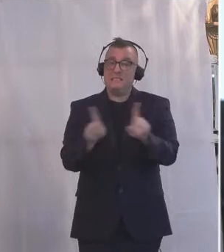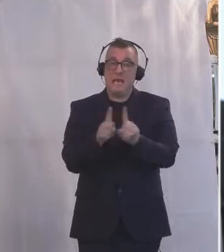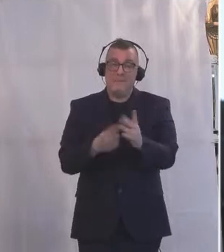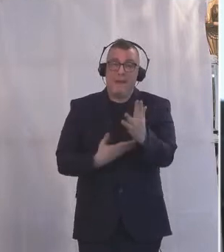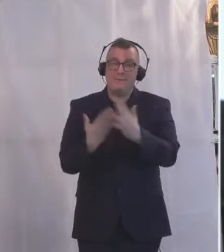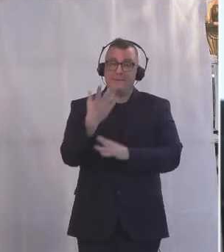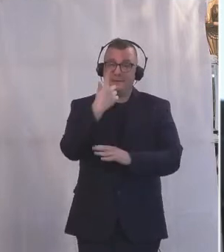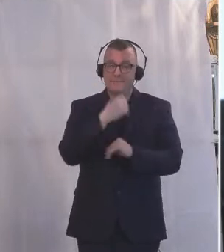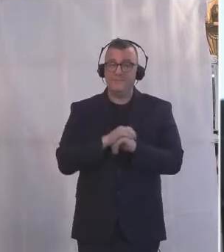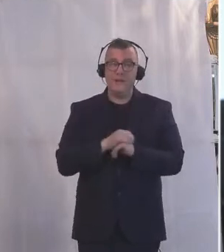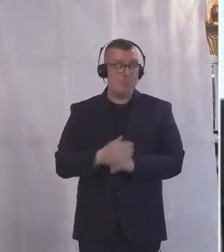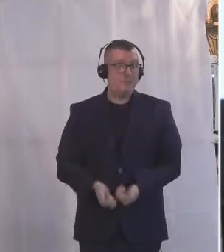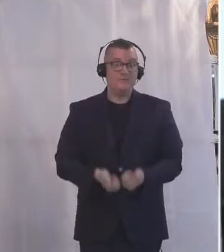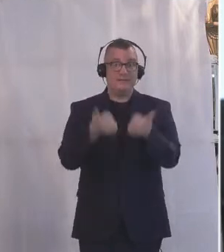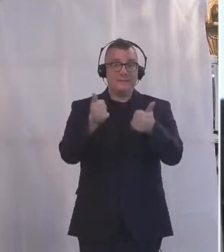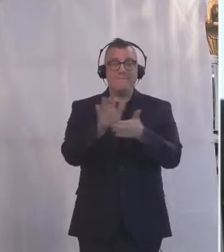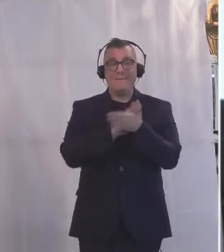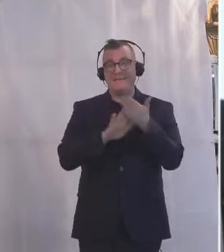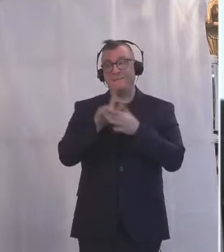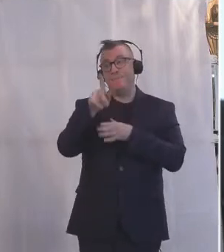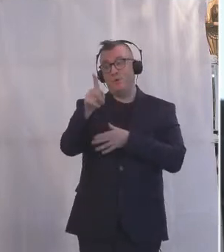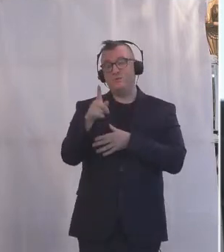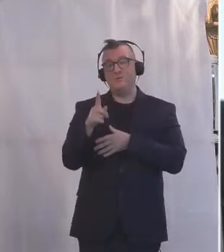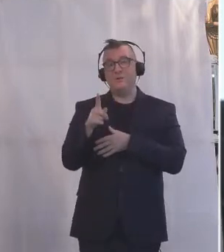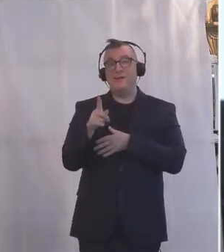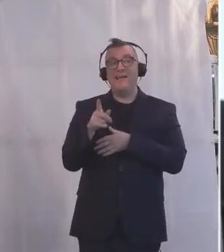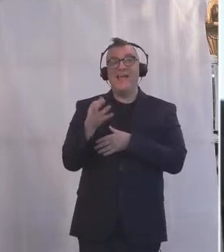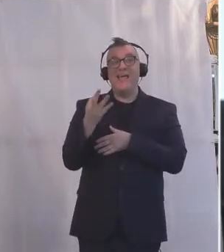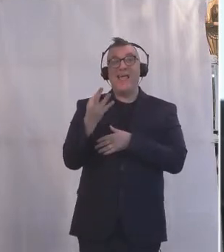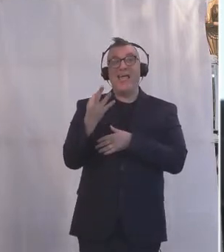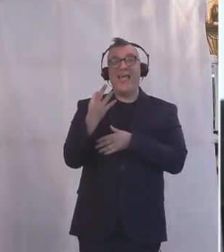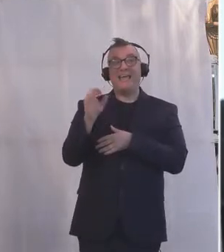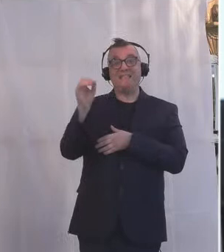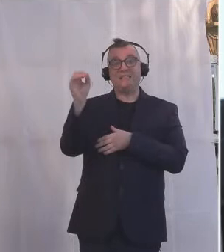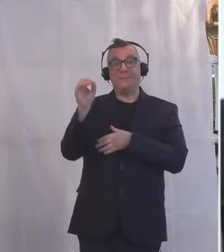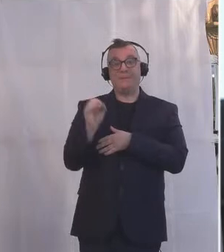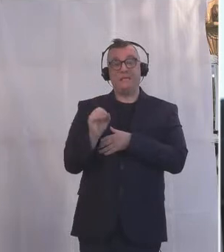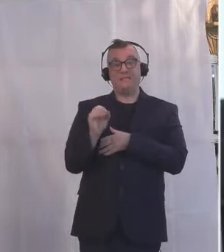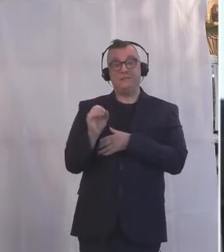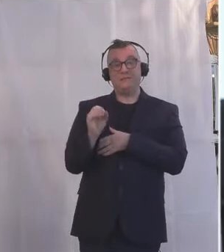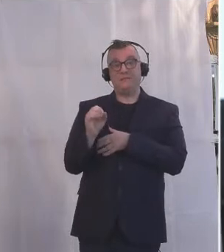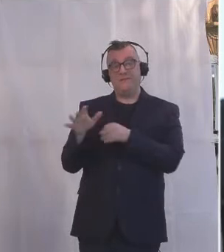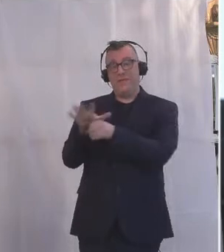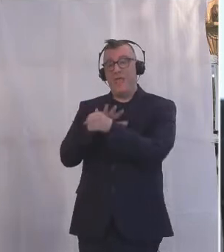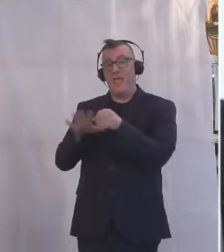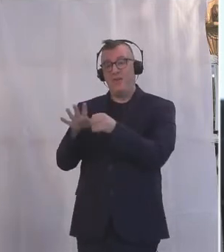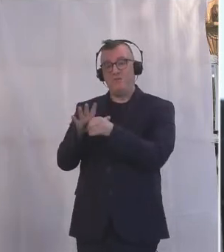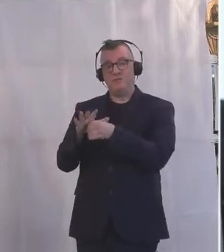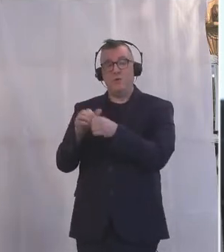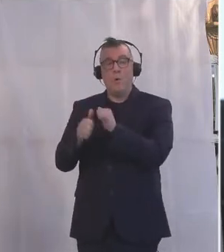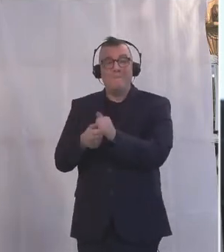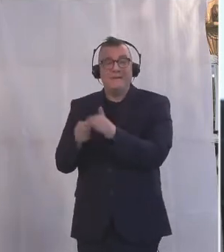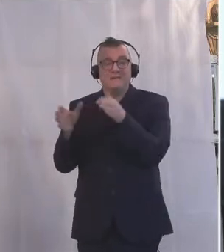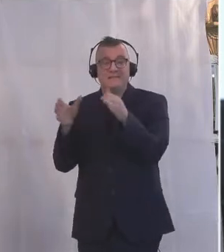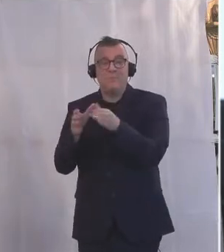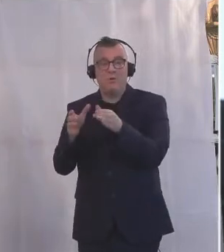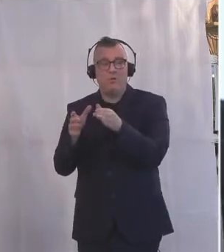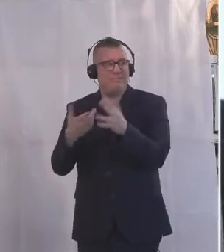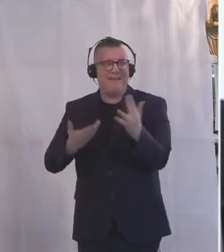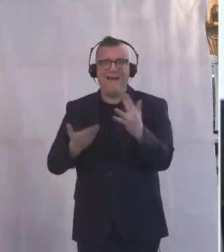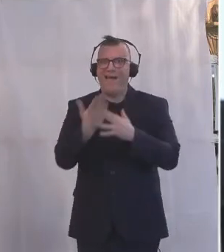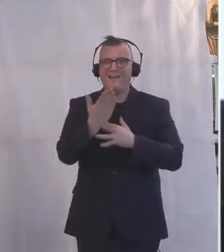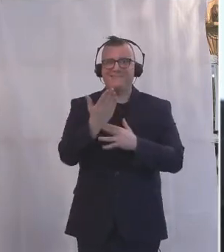that about, well, the 80% of the industry that's made up by SMEs don't have access to these really